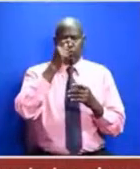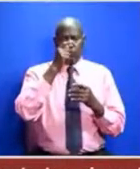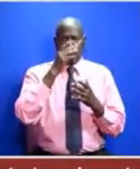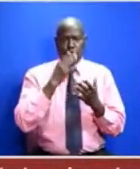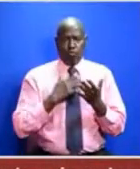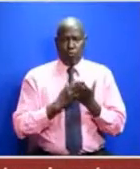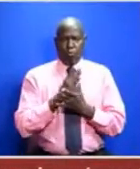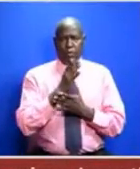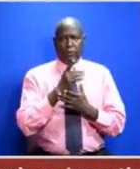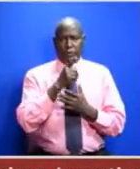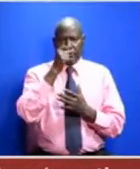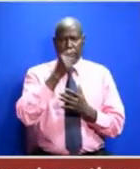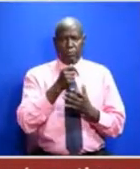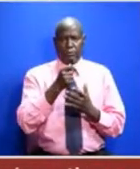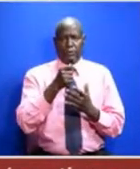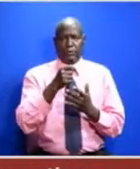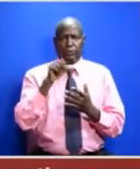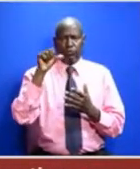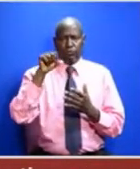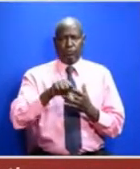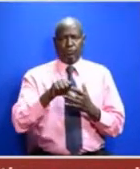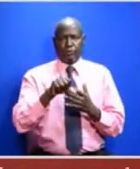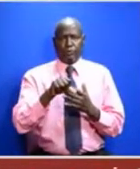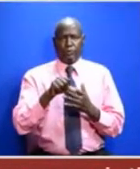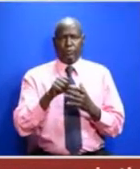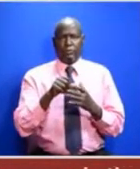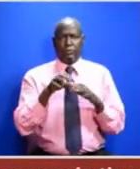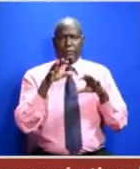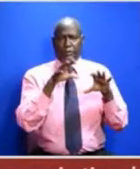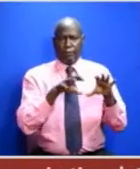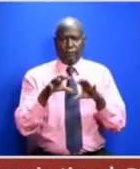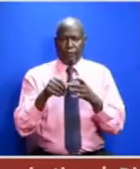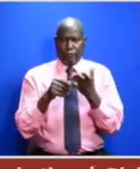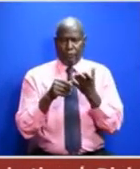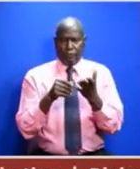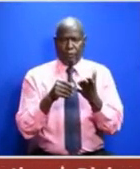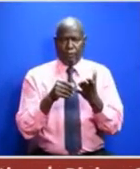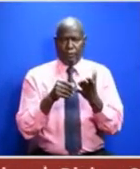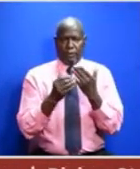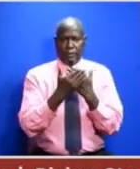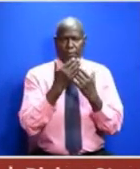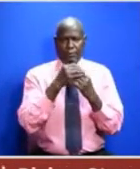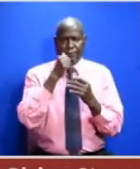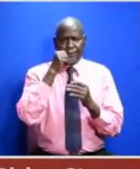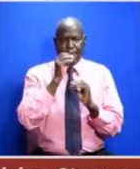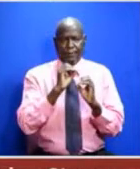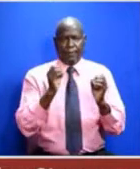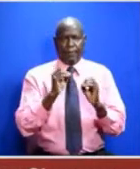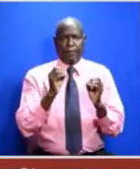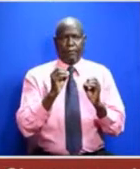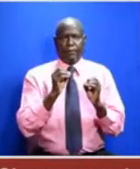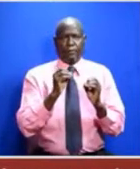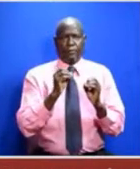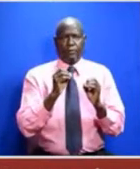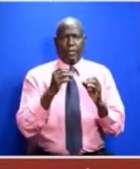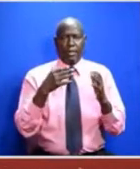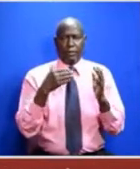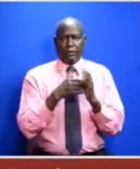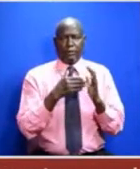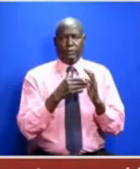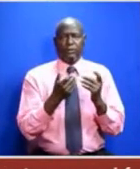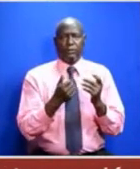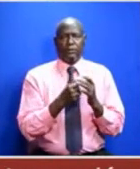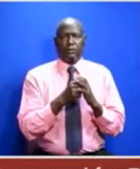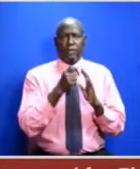being subjected to torture, cruel and inhuman treatment, contrary to Articles 28 and 29 of